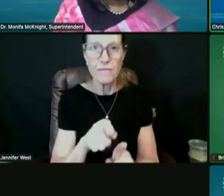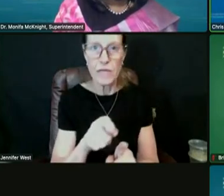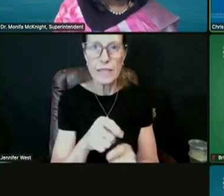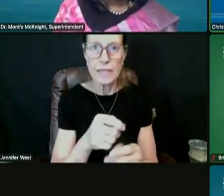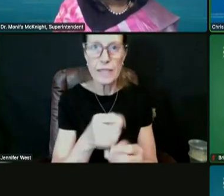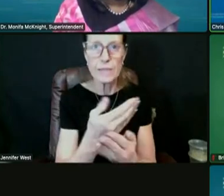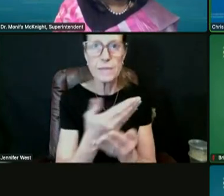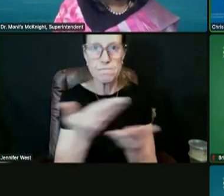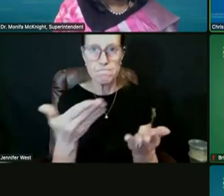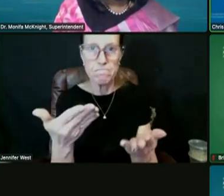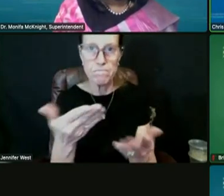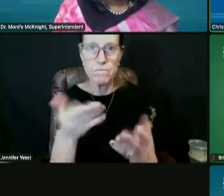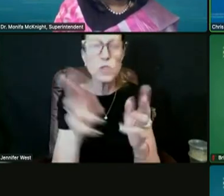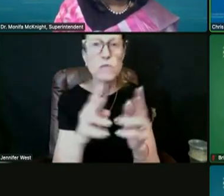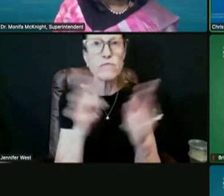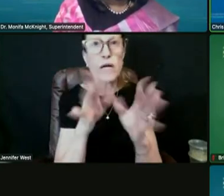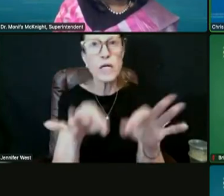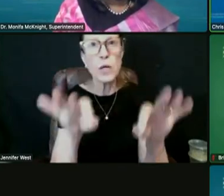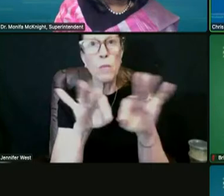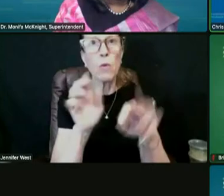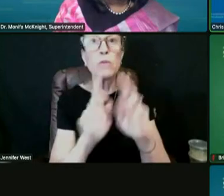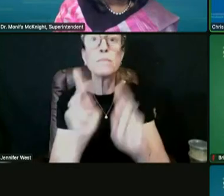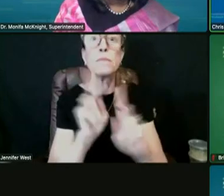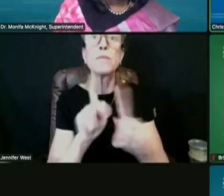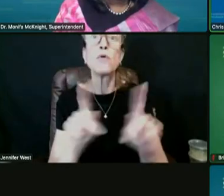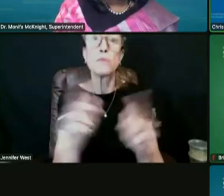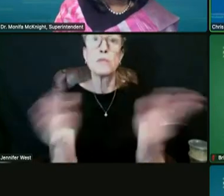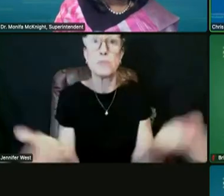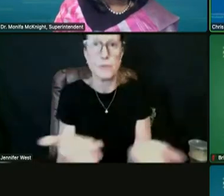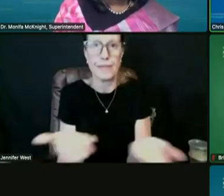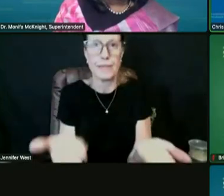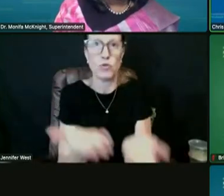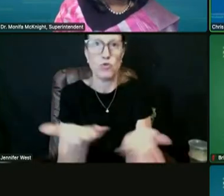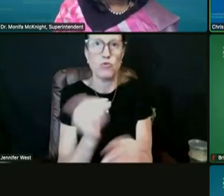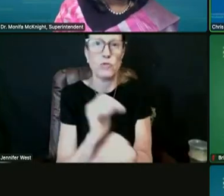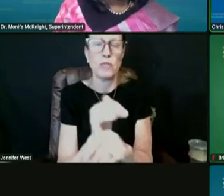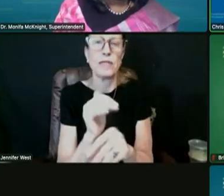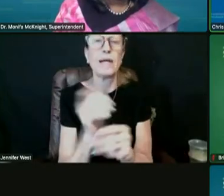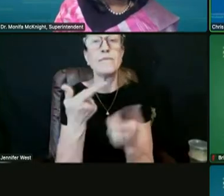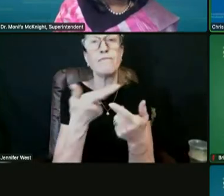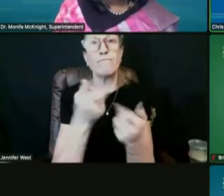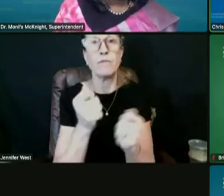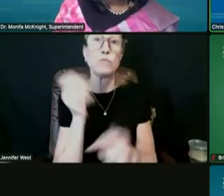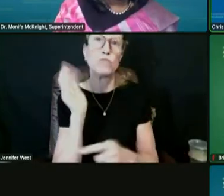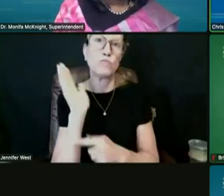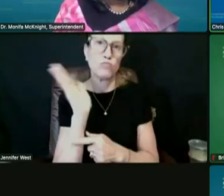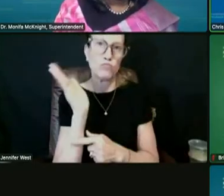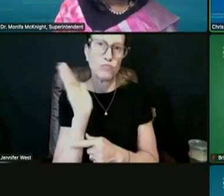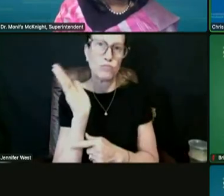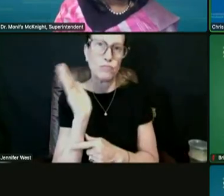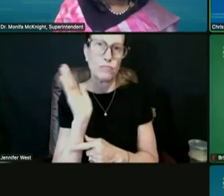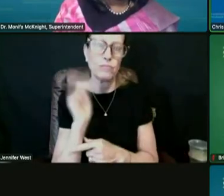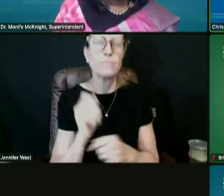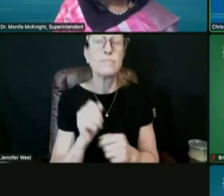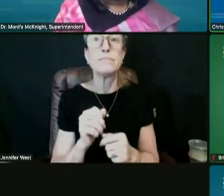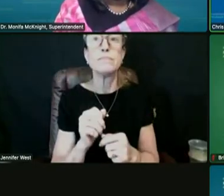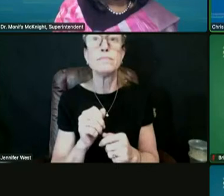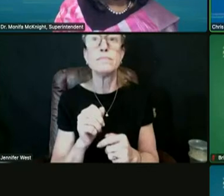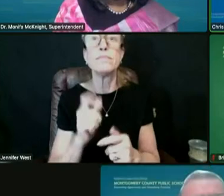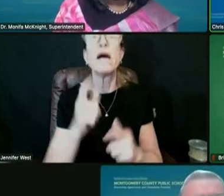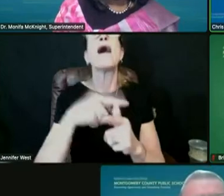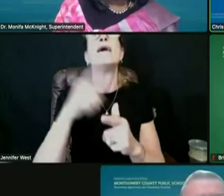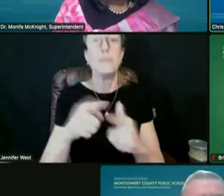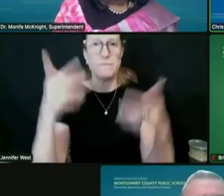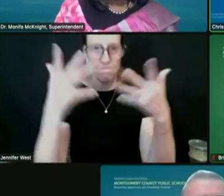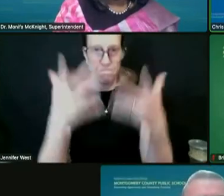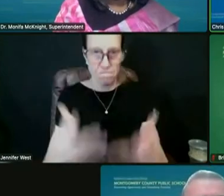do have some very important folks who are with us tonight to make a quick presentation, but then we're here to take your questions. We